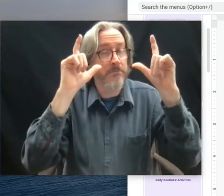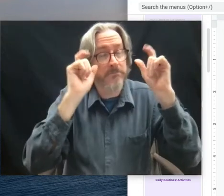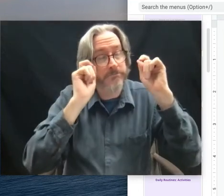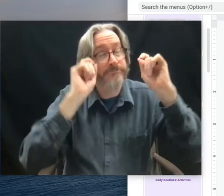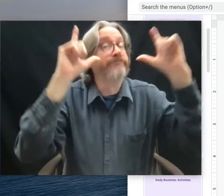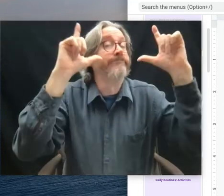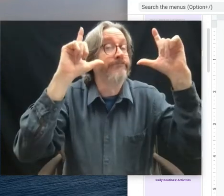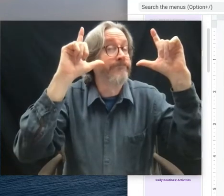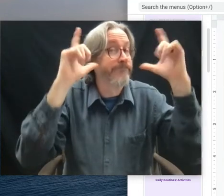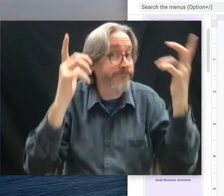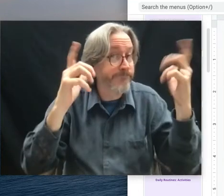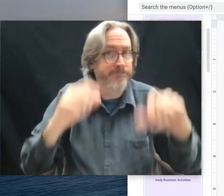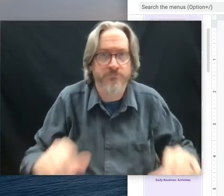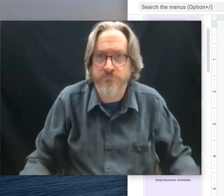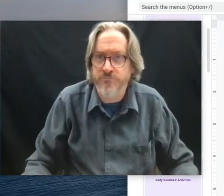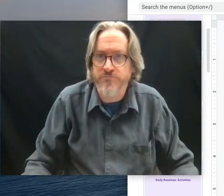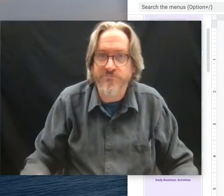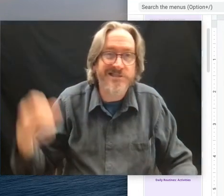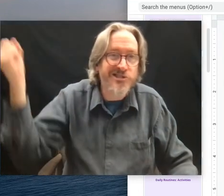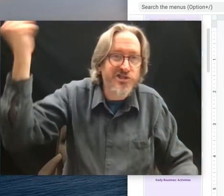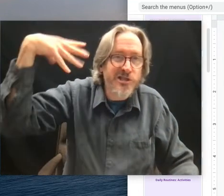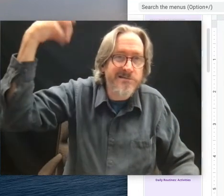up.